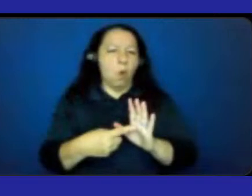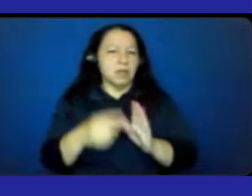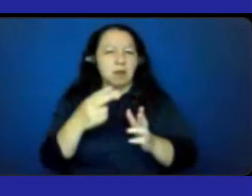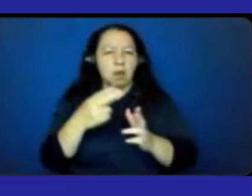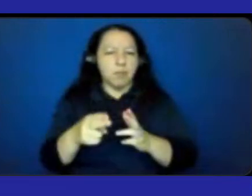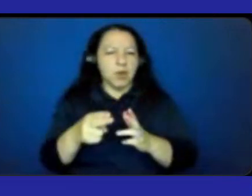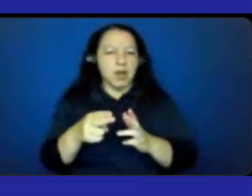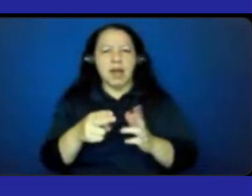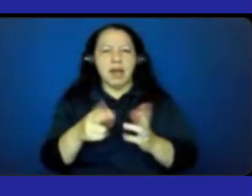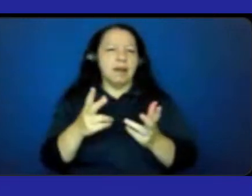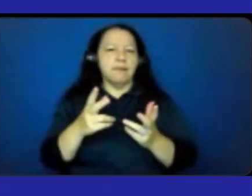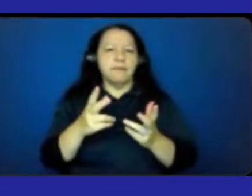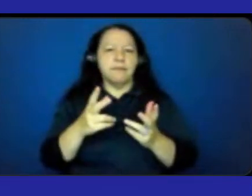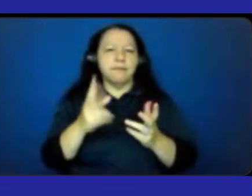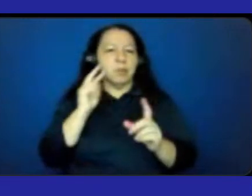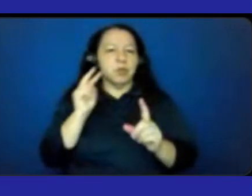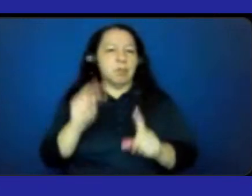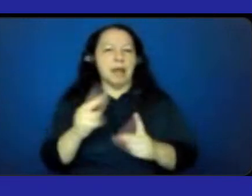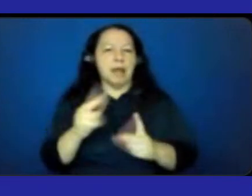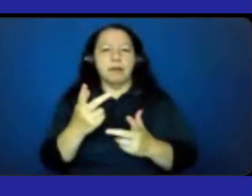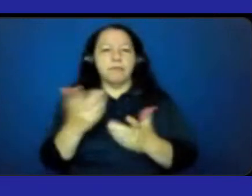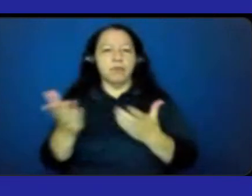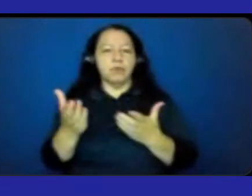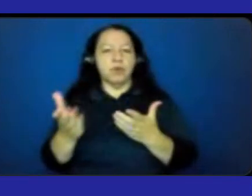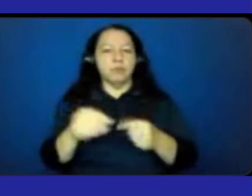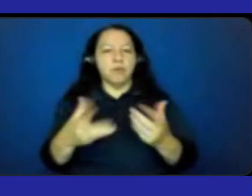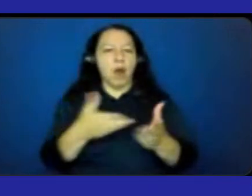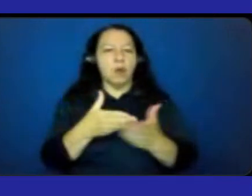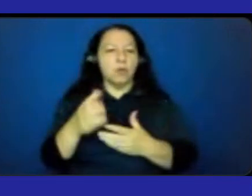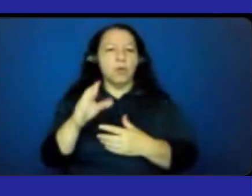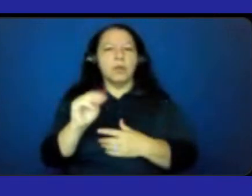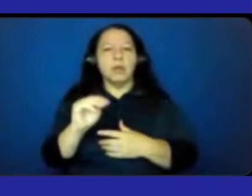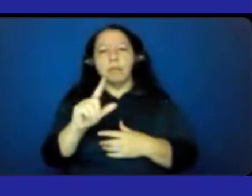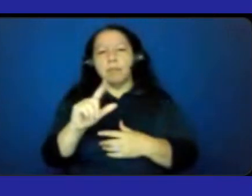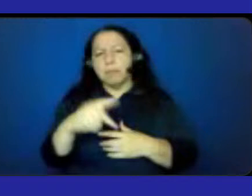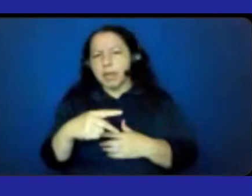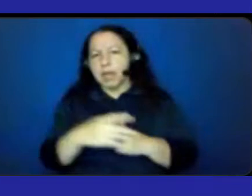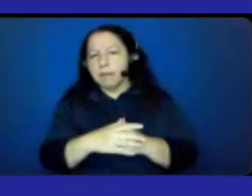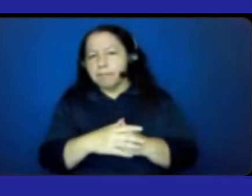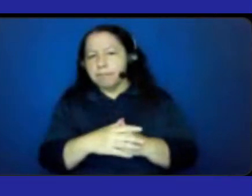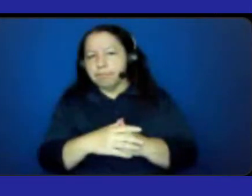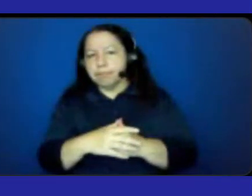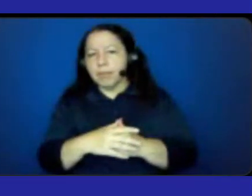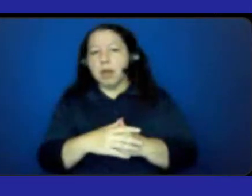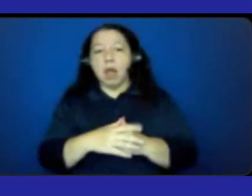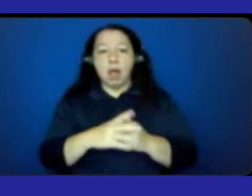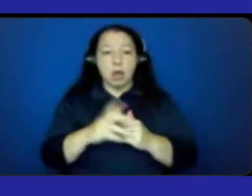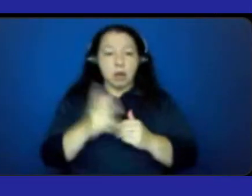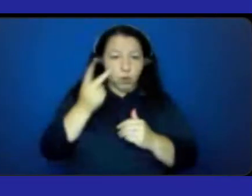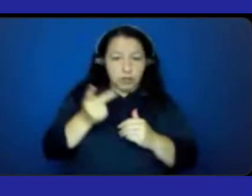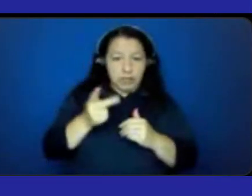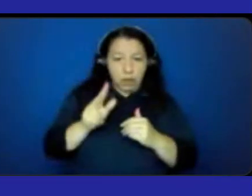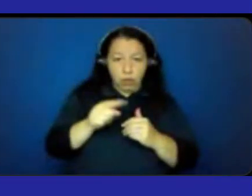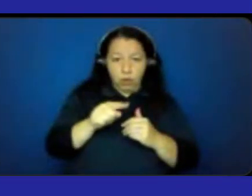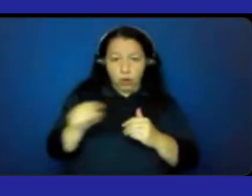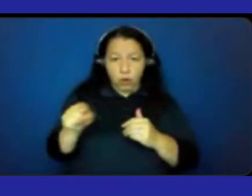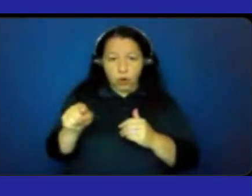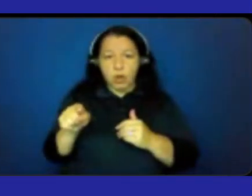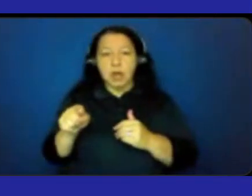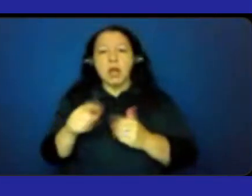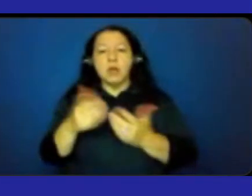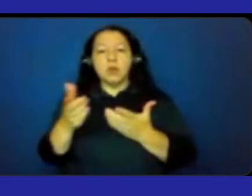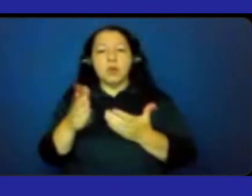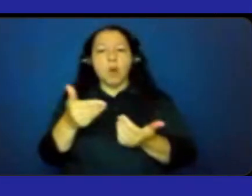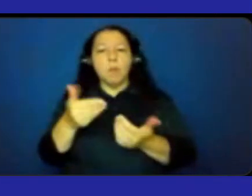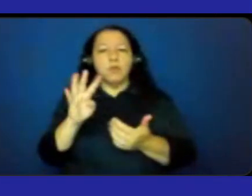through the MLP. As you can see on the middle row, Nilag serves close to 4,000 patients a year, a number